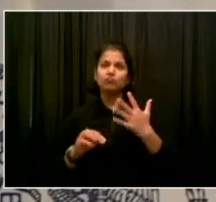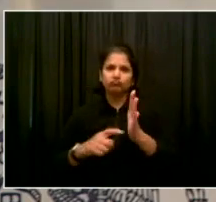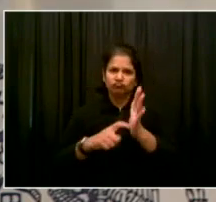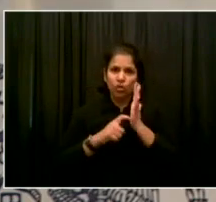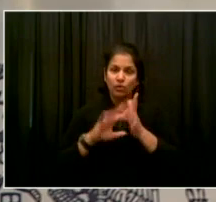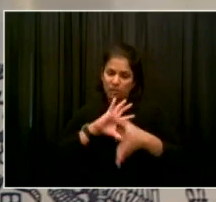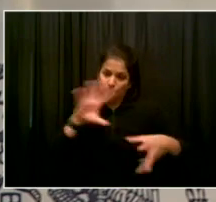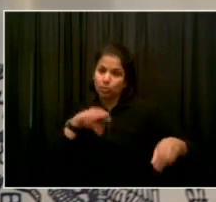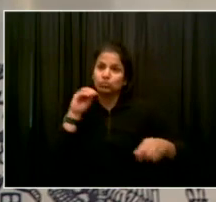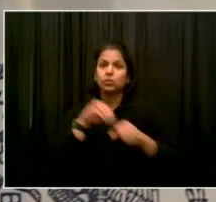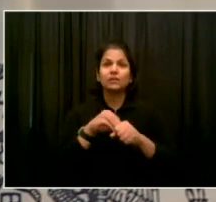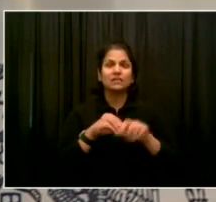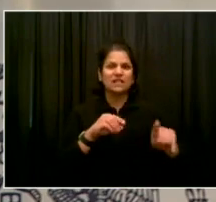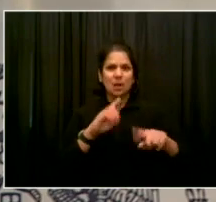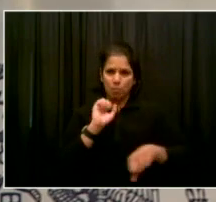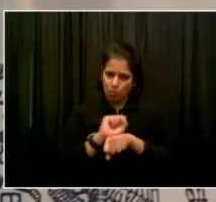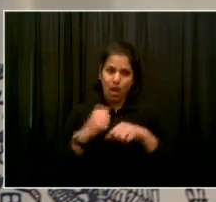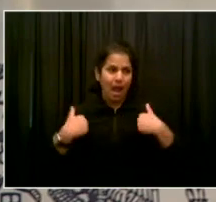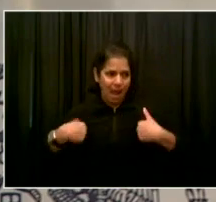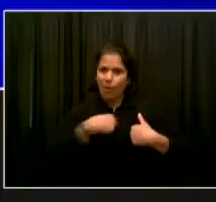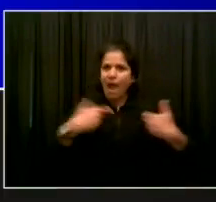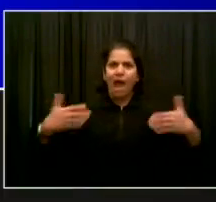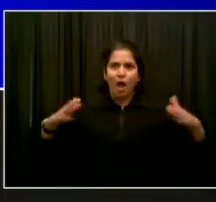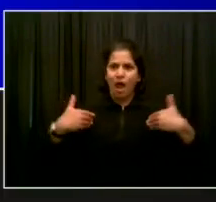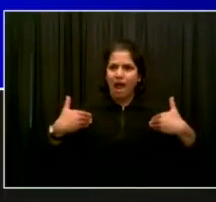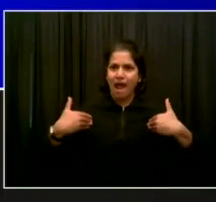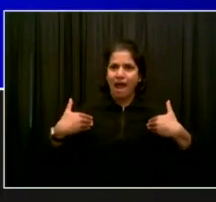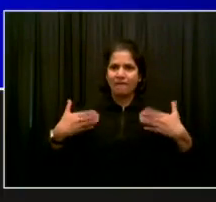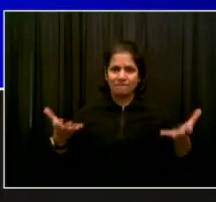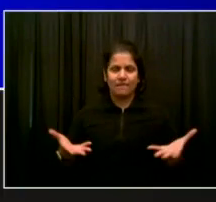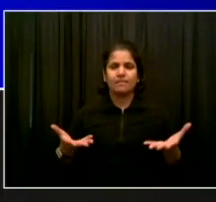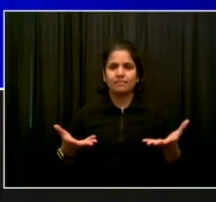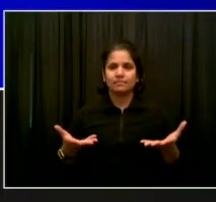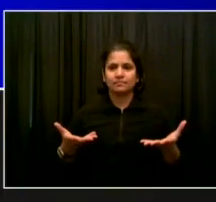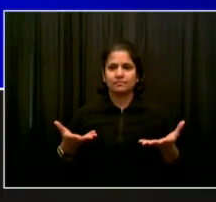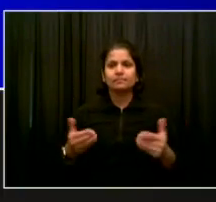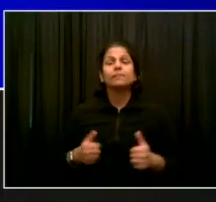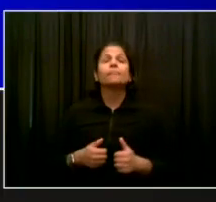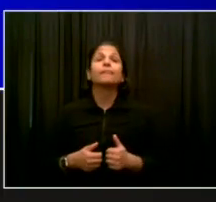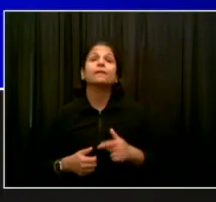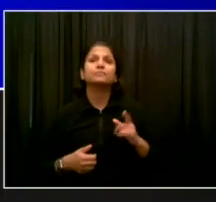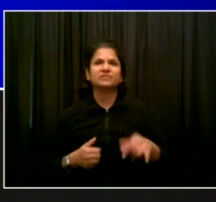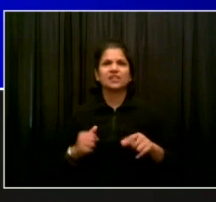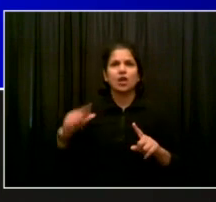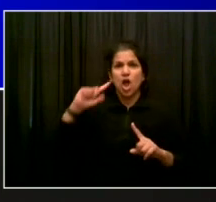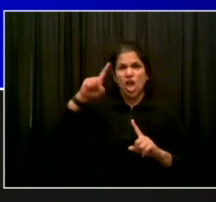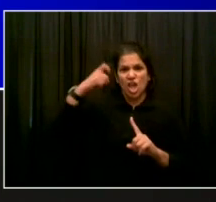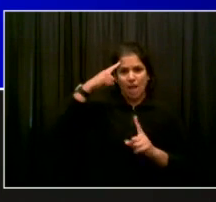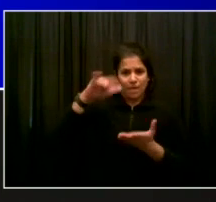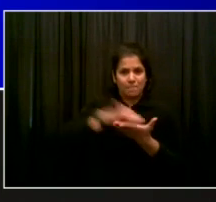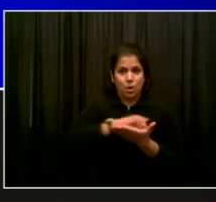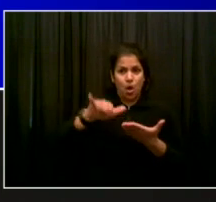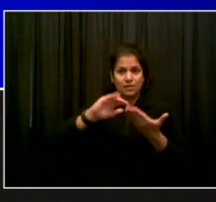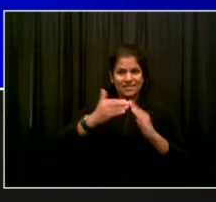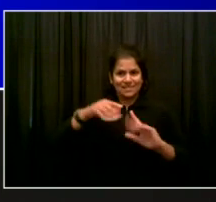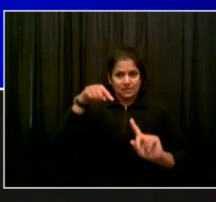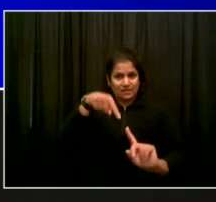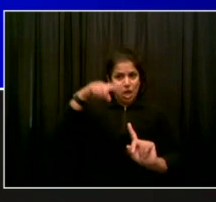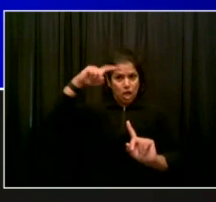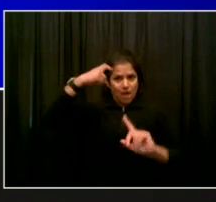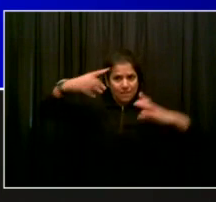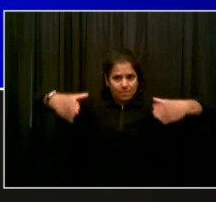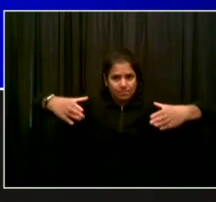goal. For the city as a whole, we now are on a pathway to clean energy, clean